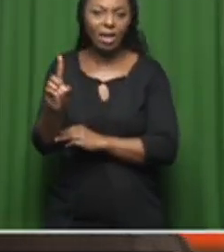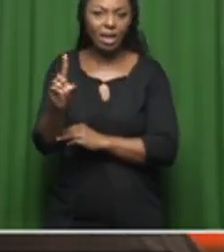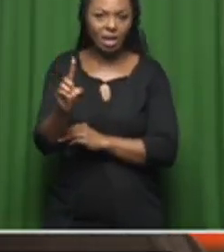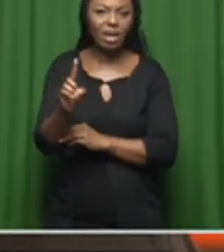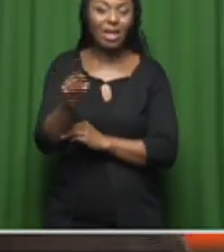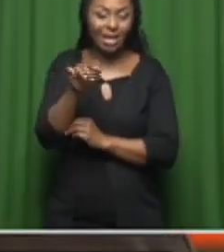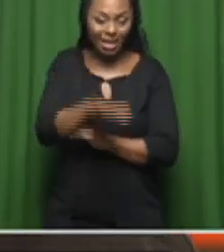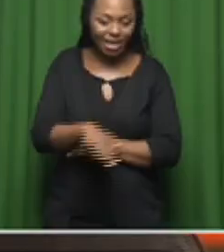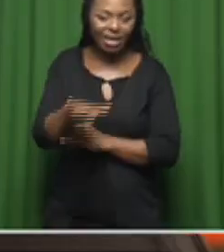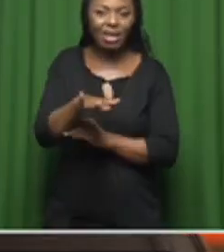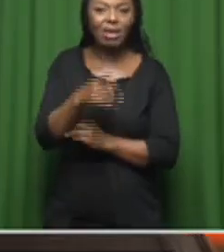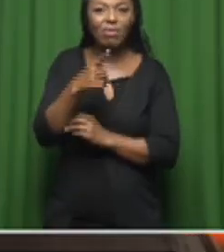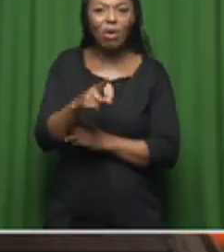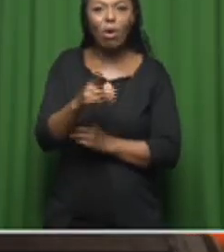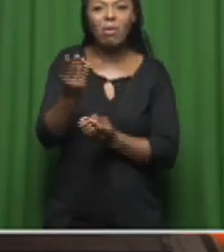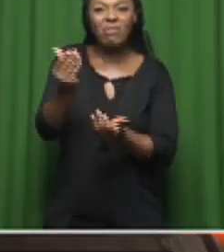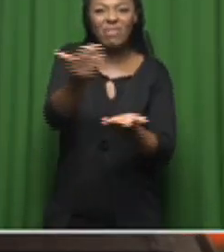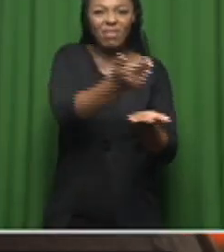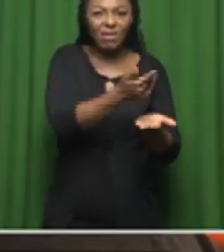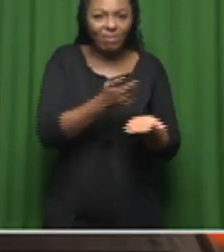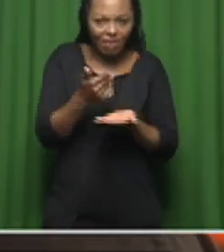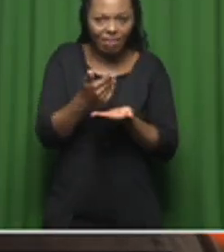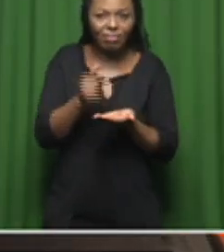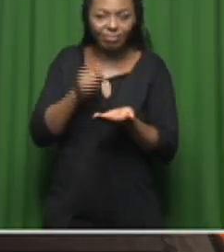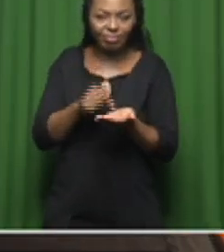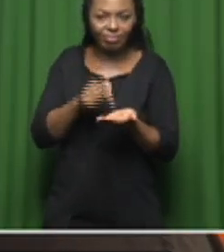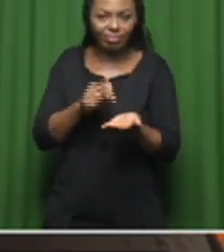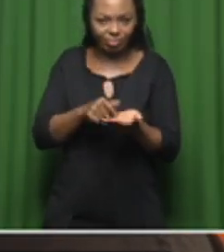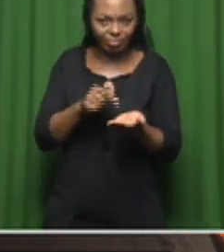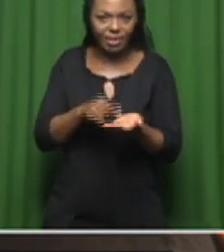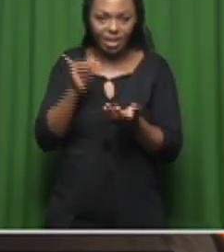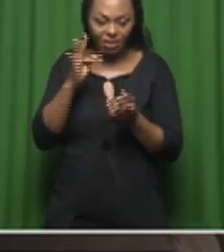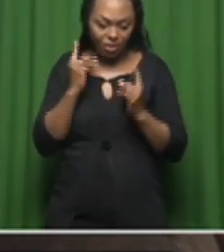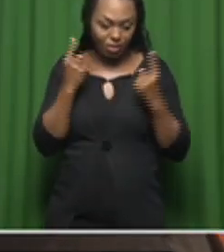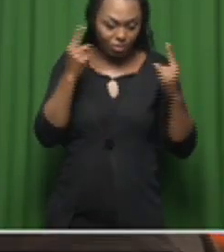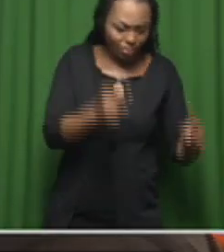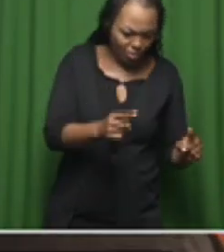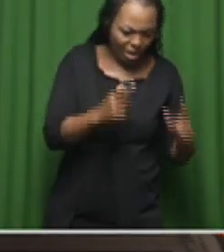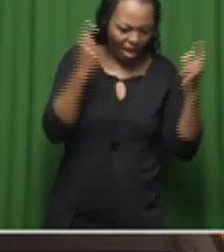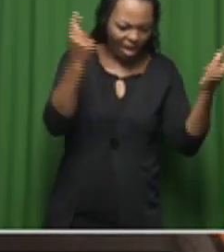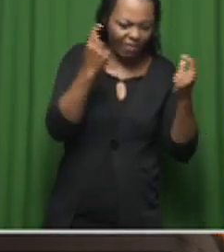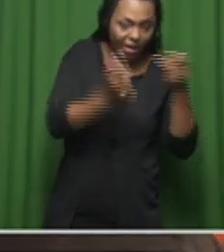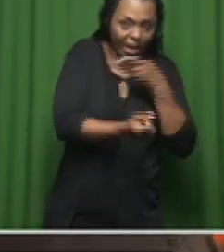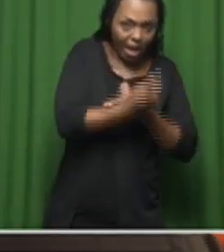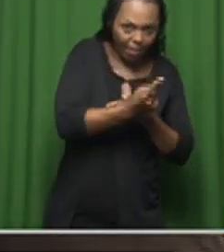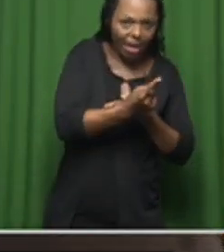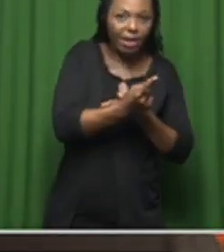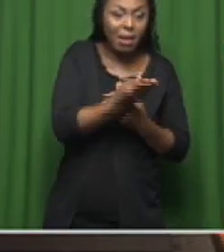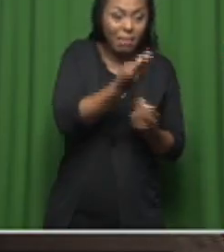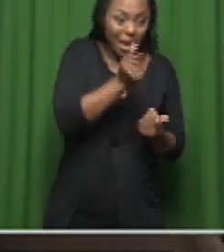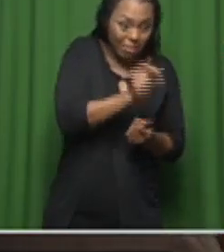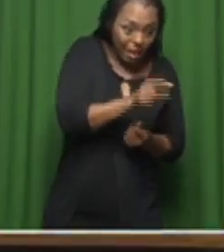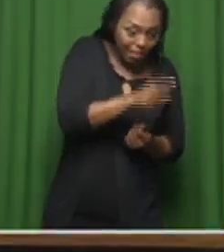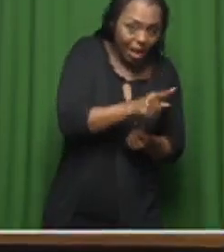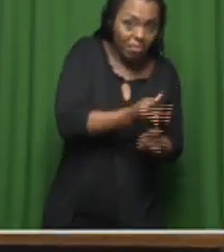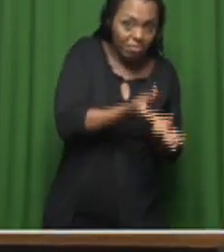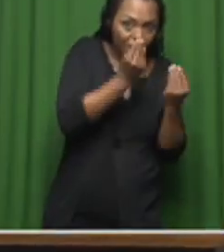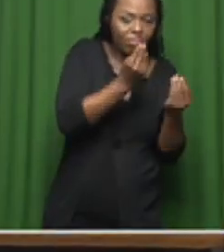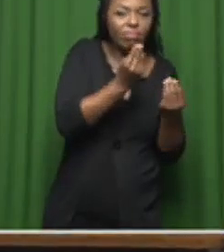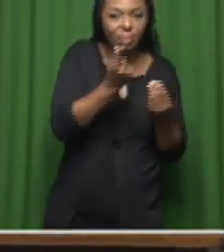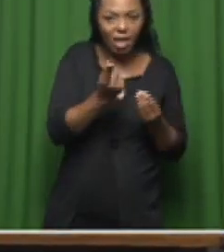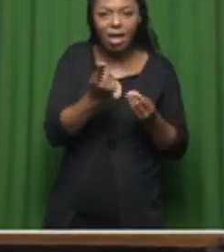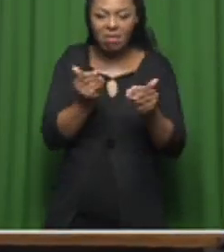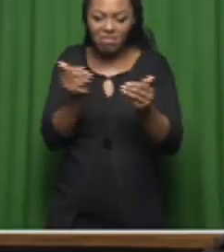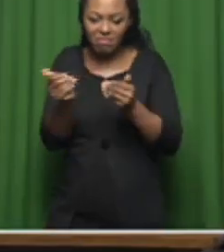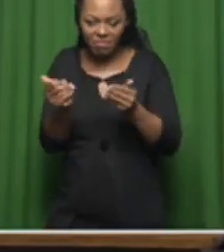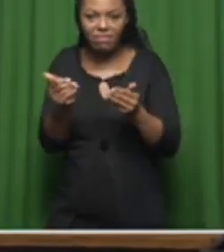to fundraise the space here. So all our funds that are made from the event space, they all come back to cater for this space.